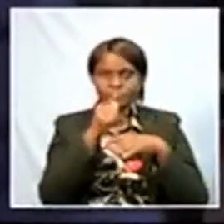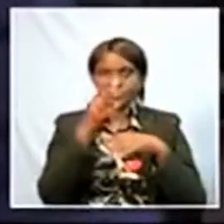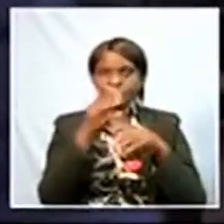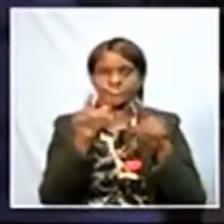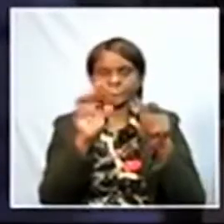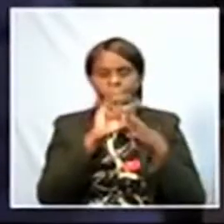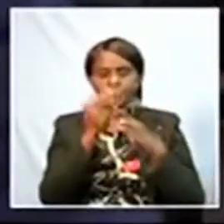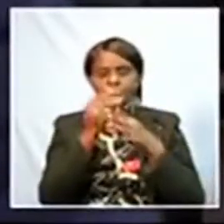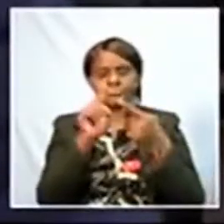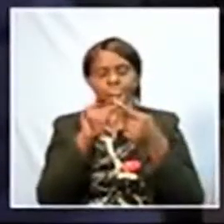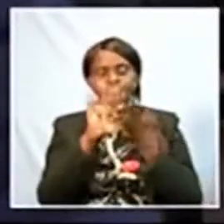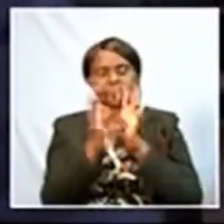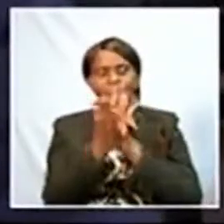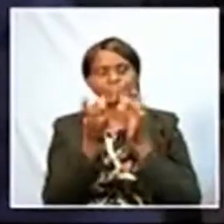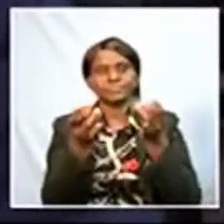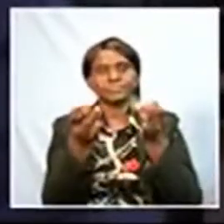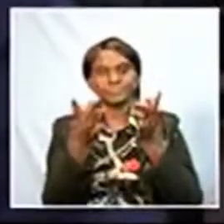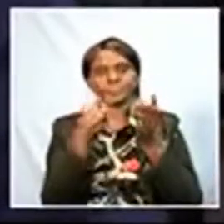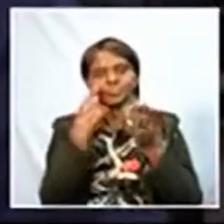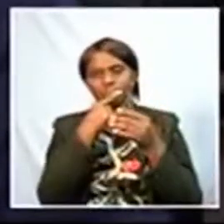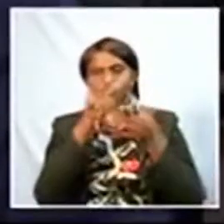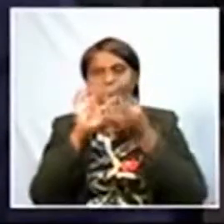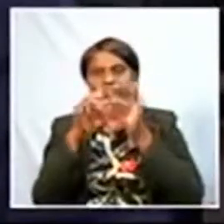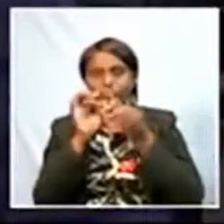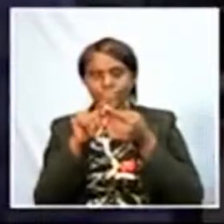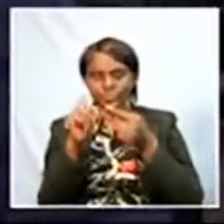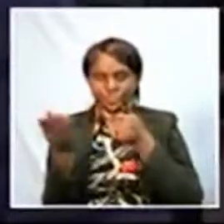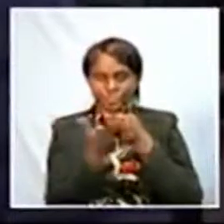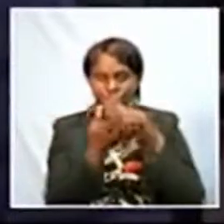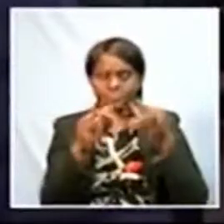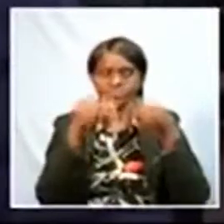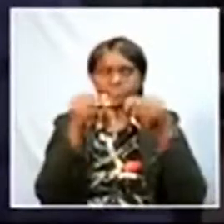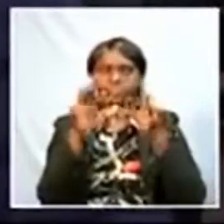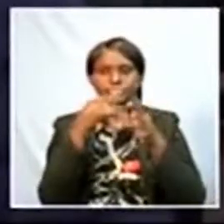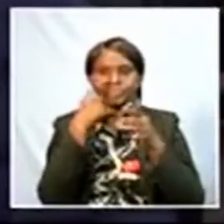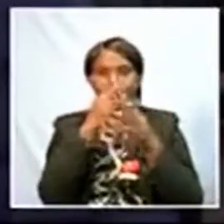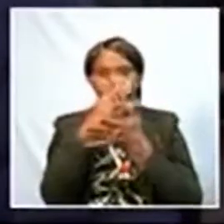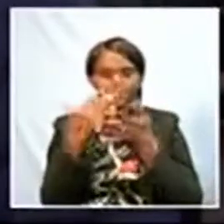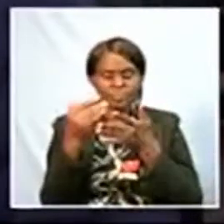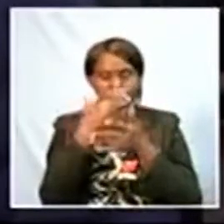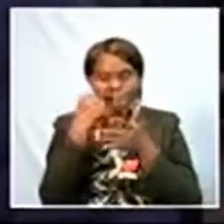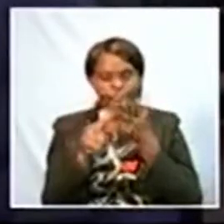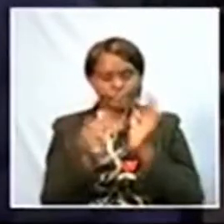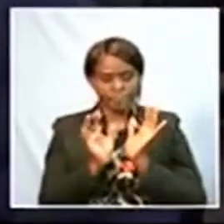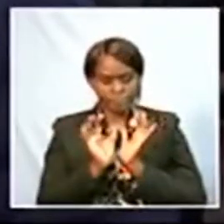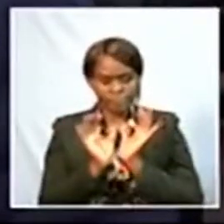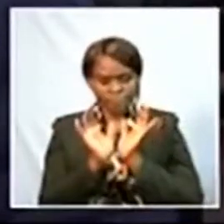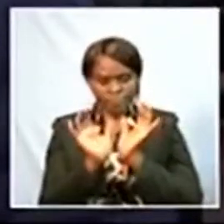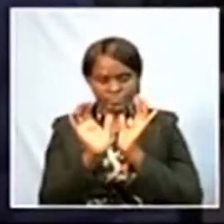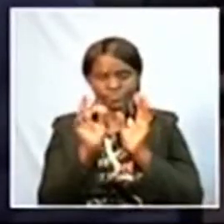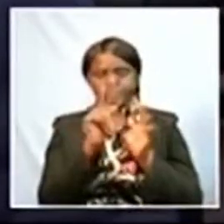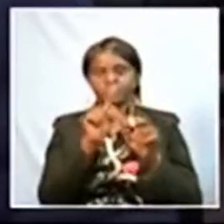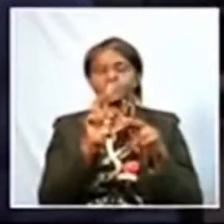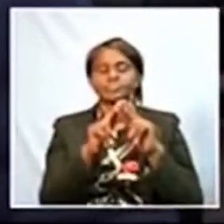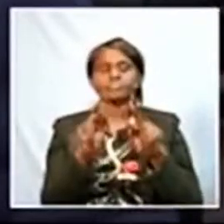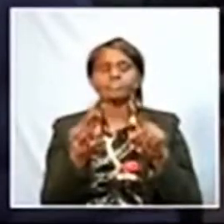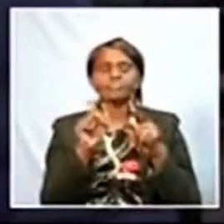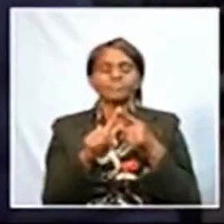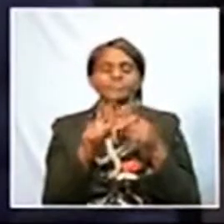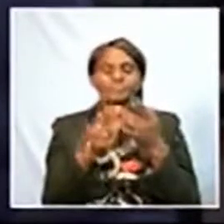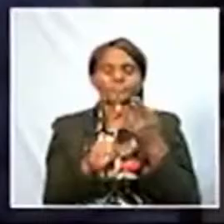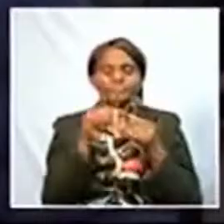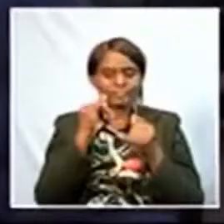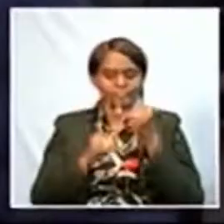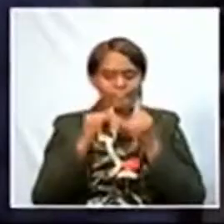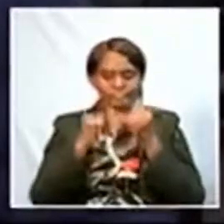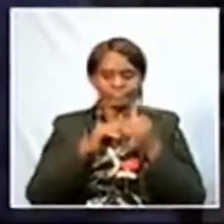be speedy? Who is connected to this supplier? Something should have been pushing them, Chair, to finish